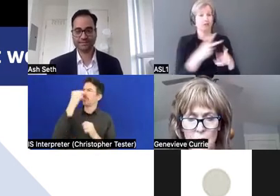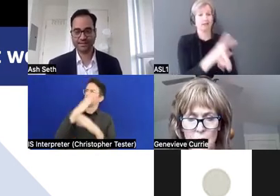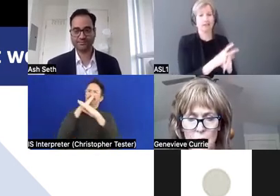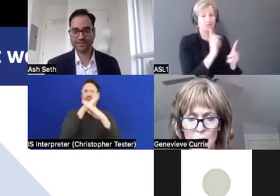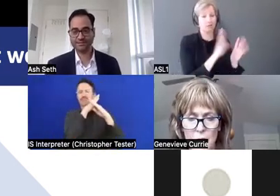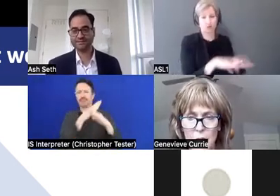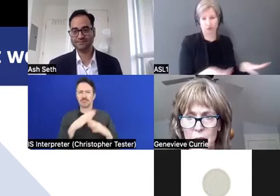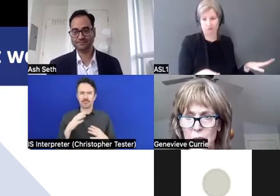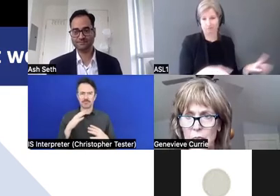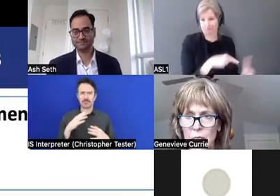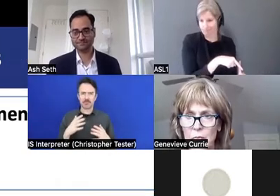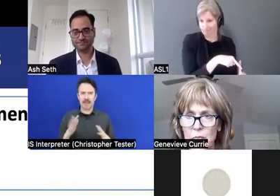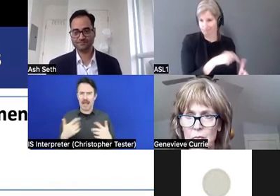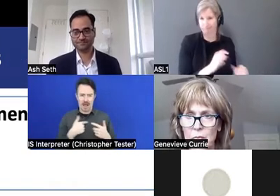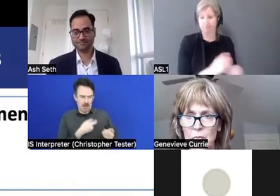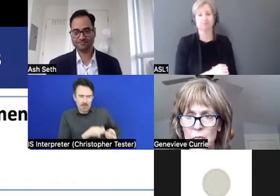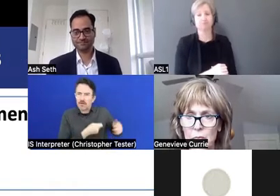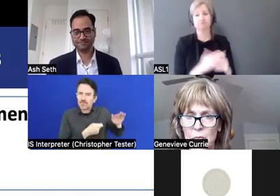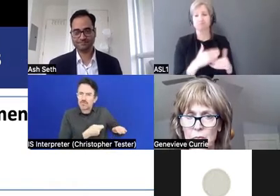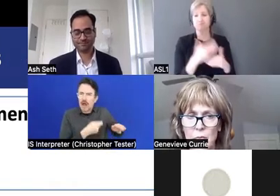Next slide, please.